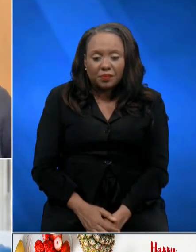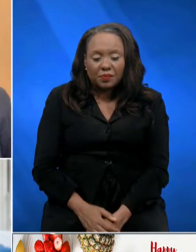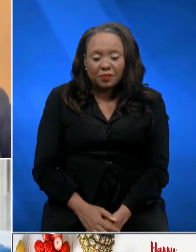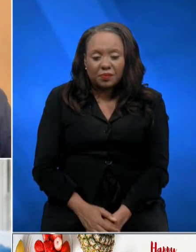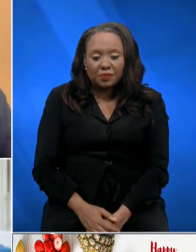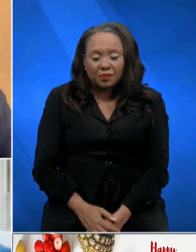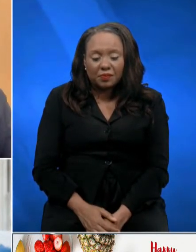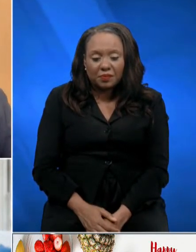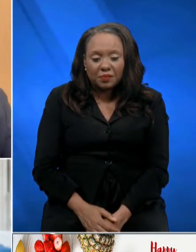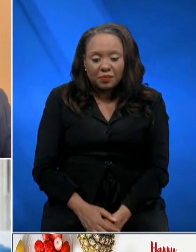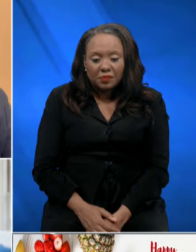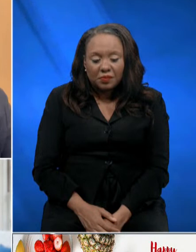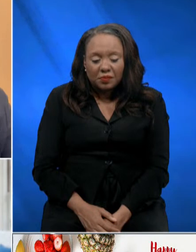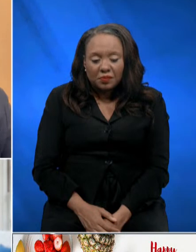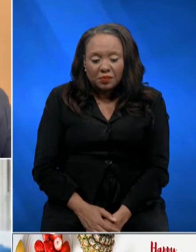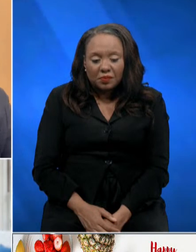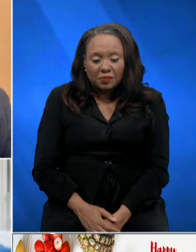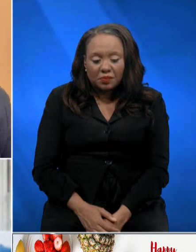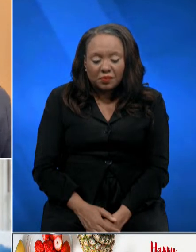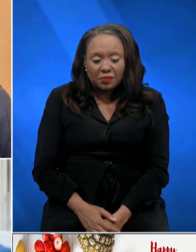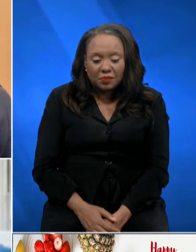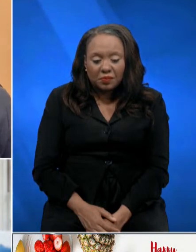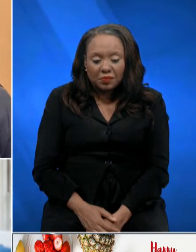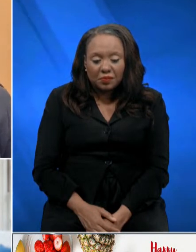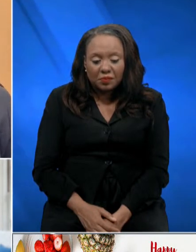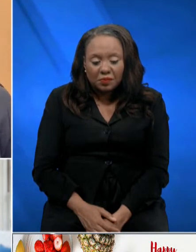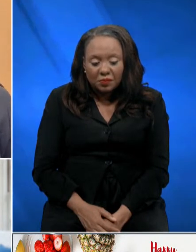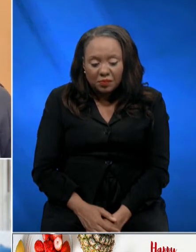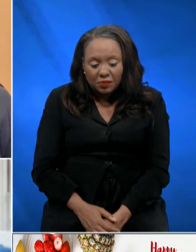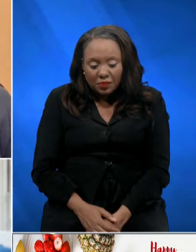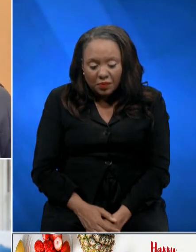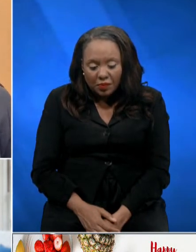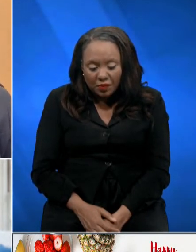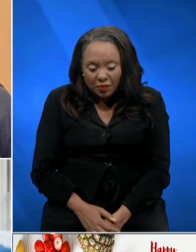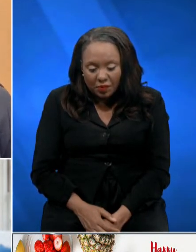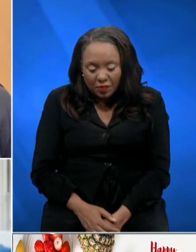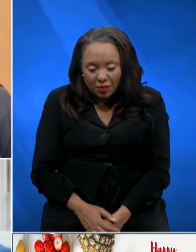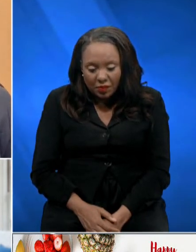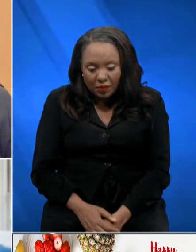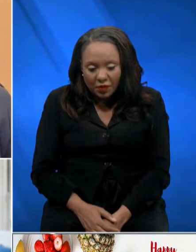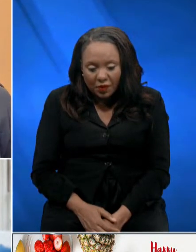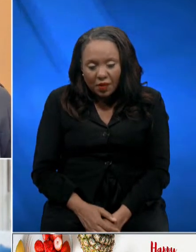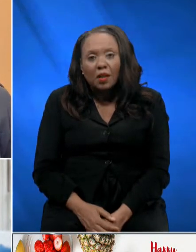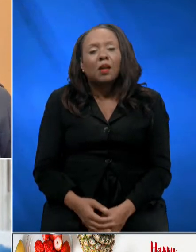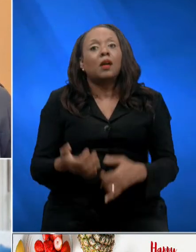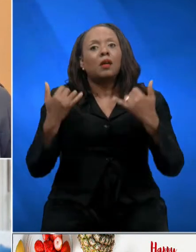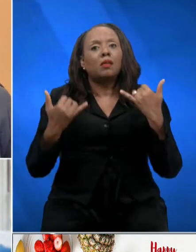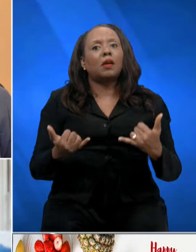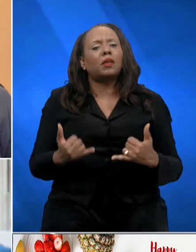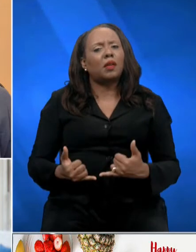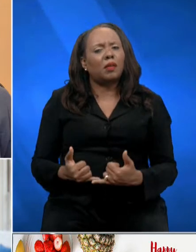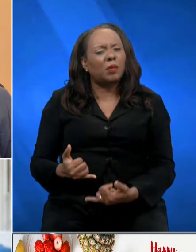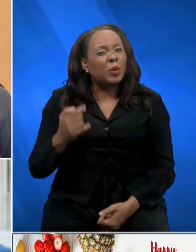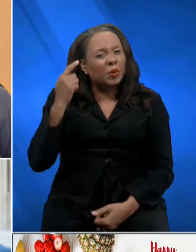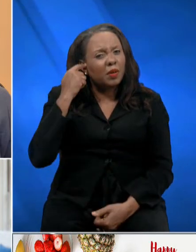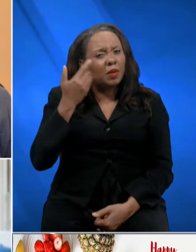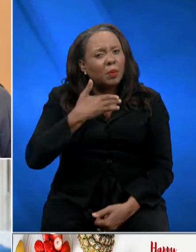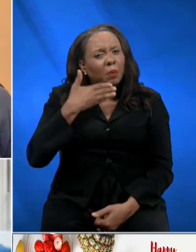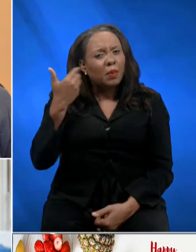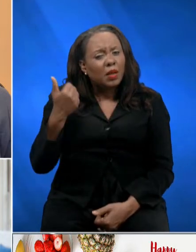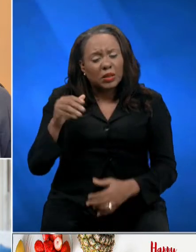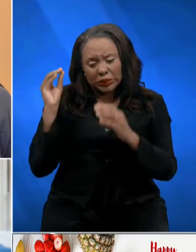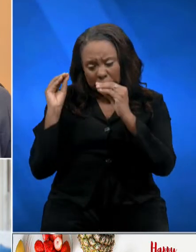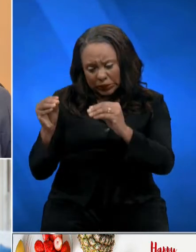wouldn't it be better if, for instance, like we start to try to educate children from small and come forward about what is